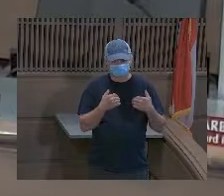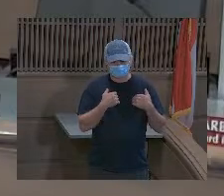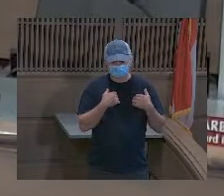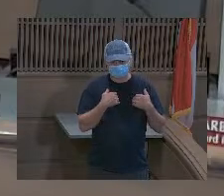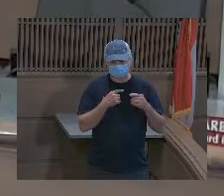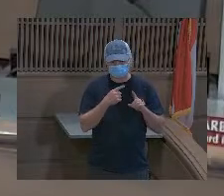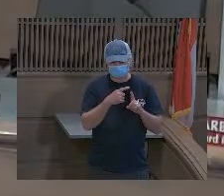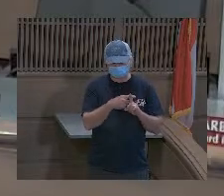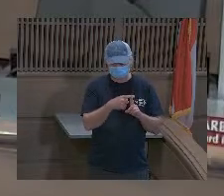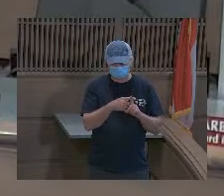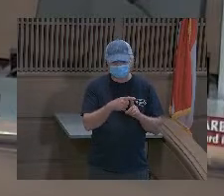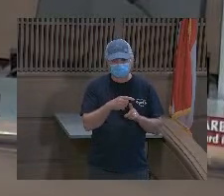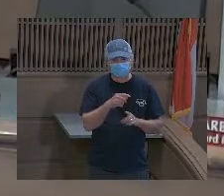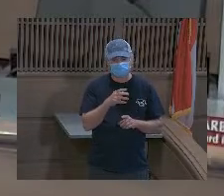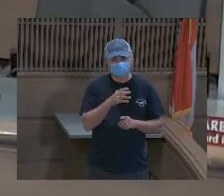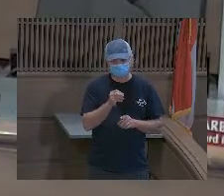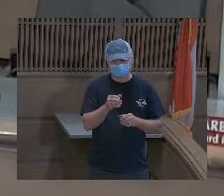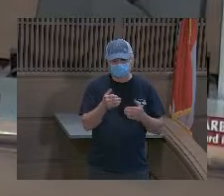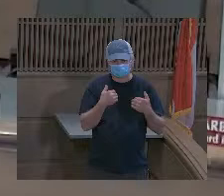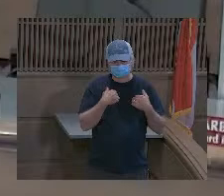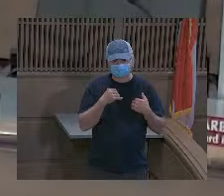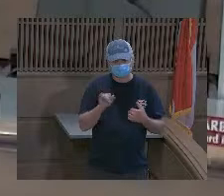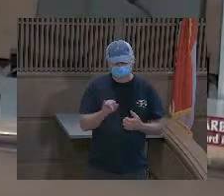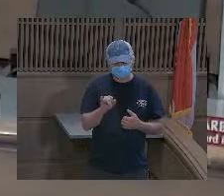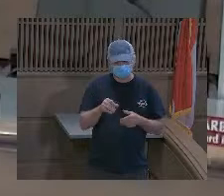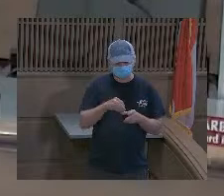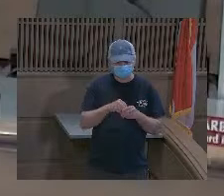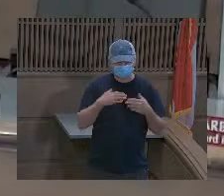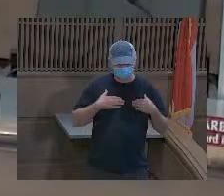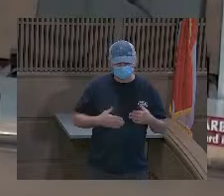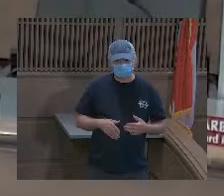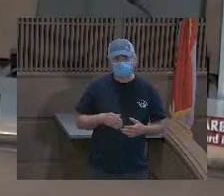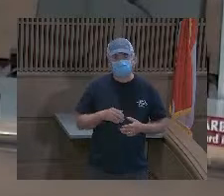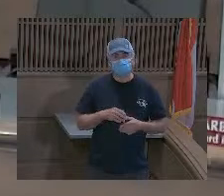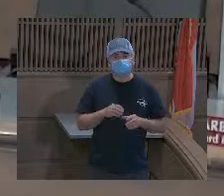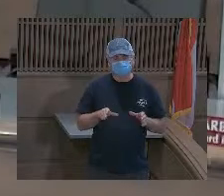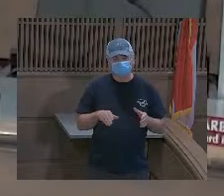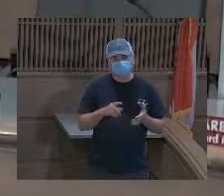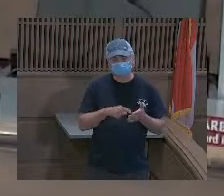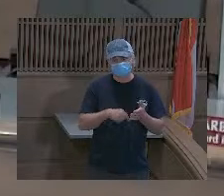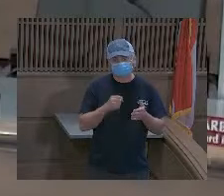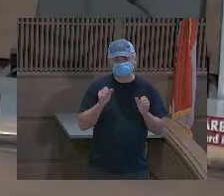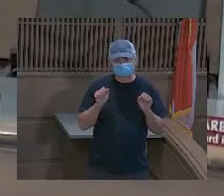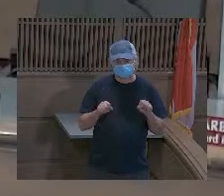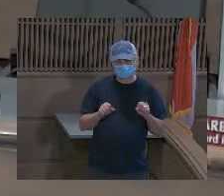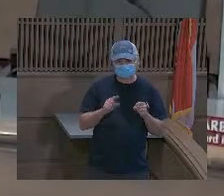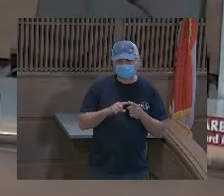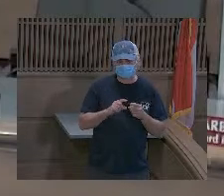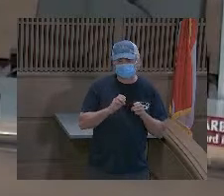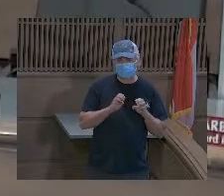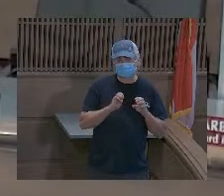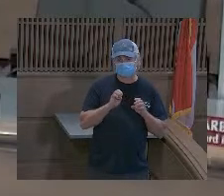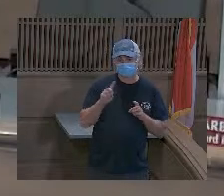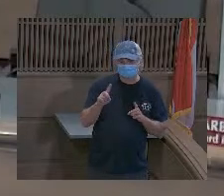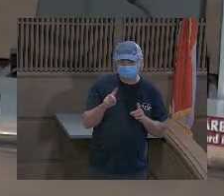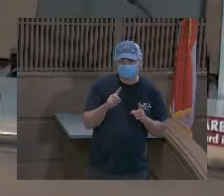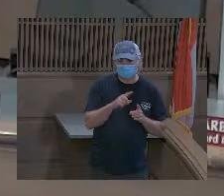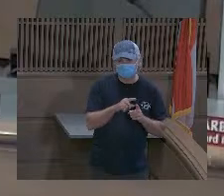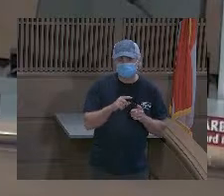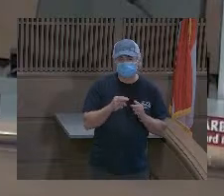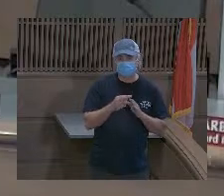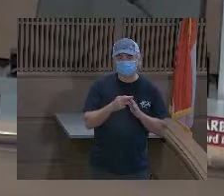have an active infection. We do what we can to educate that individual on the rules